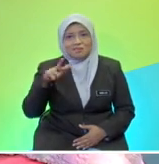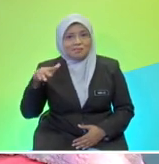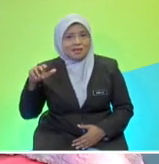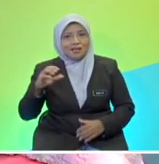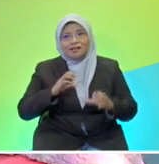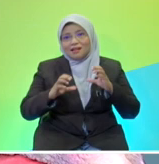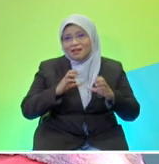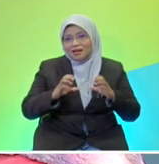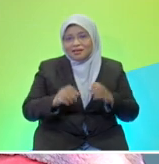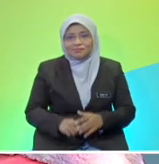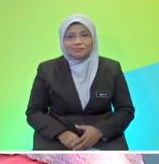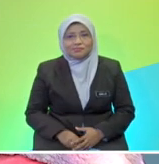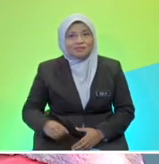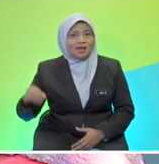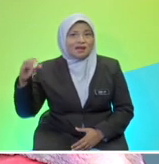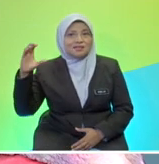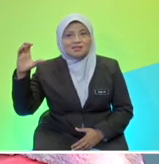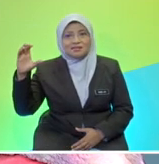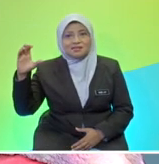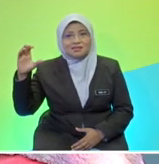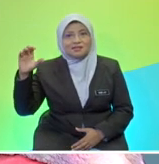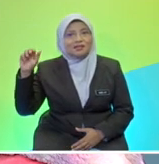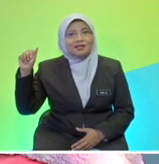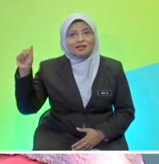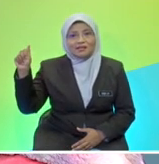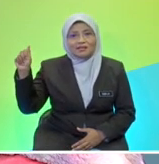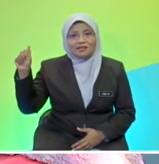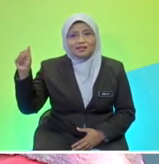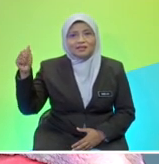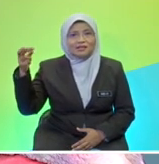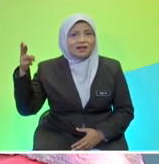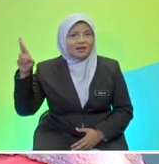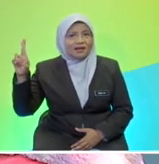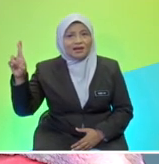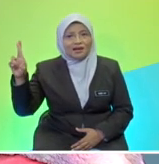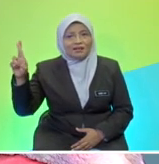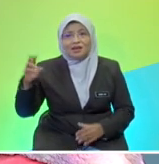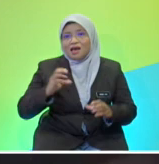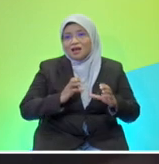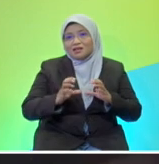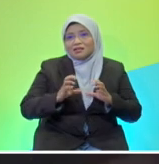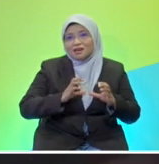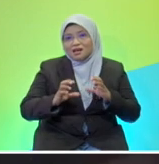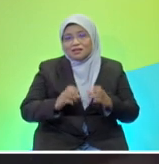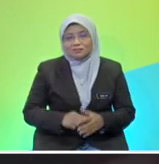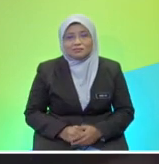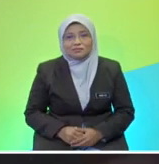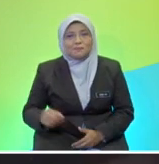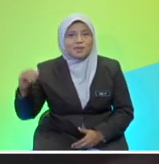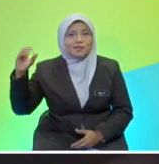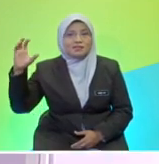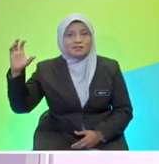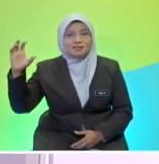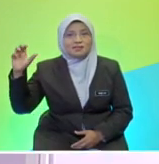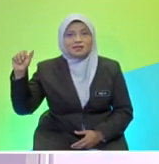car? C A R. Car. C